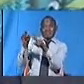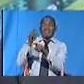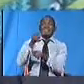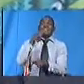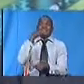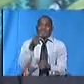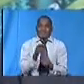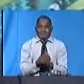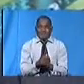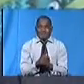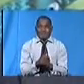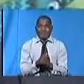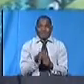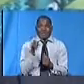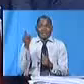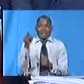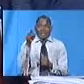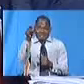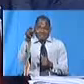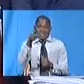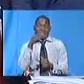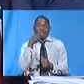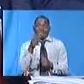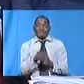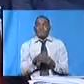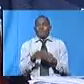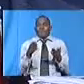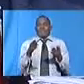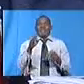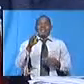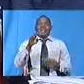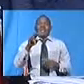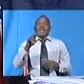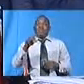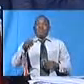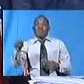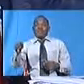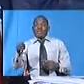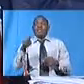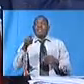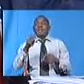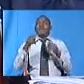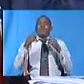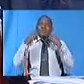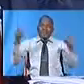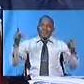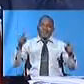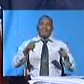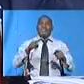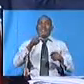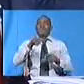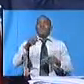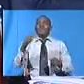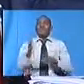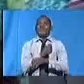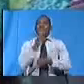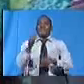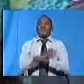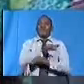now, but he said that they thought they were winning the election. He couldn't